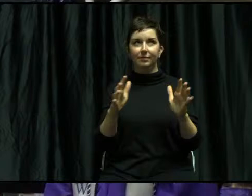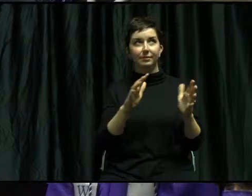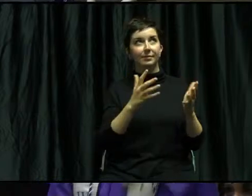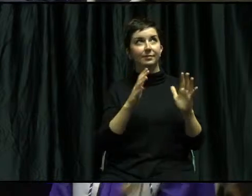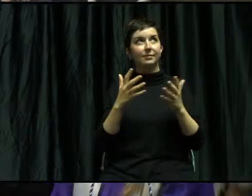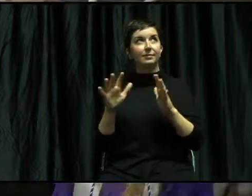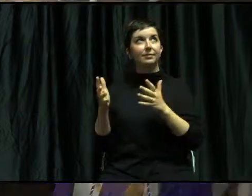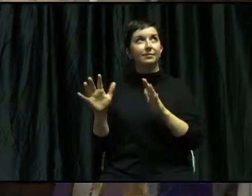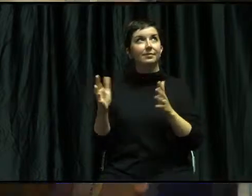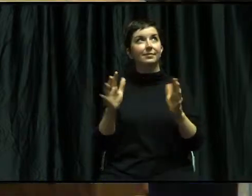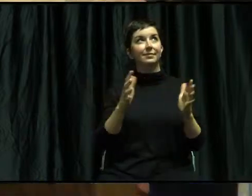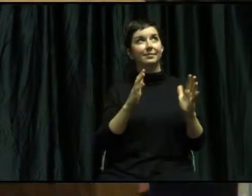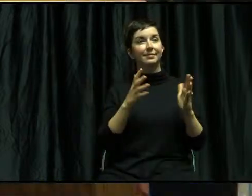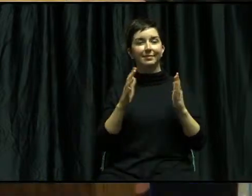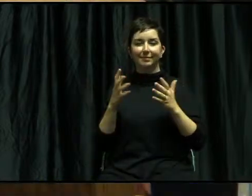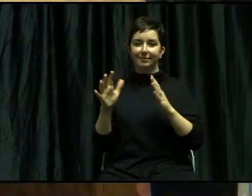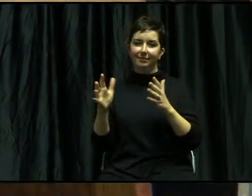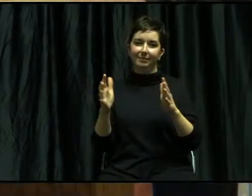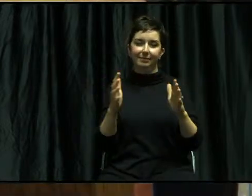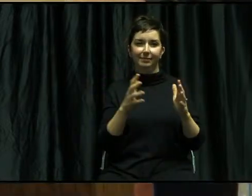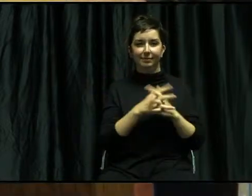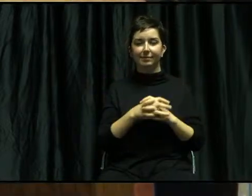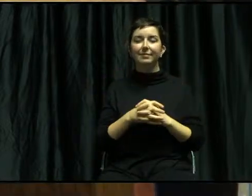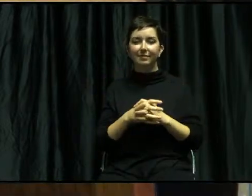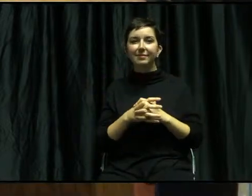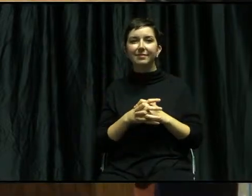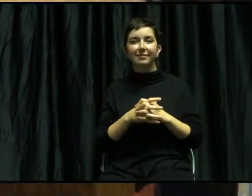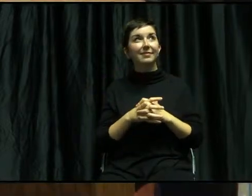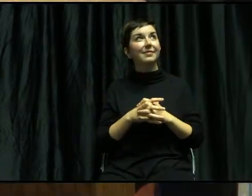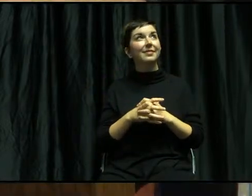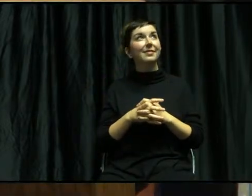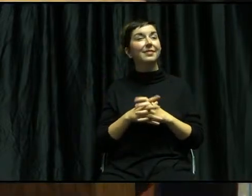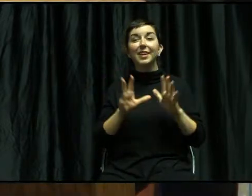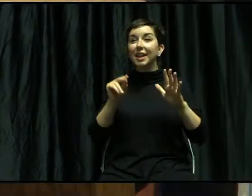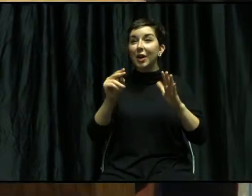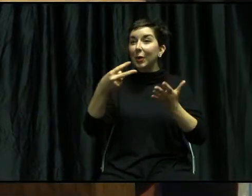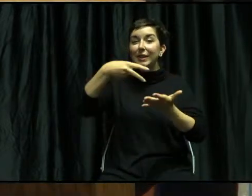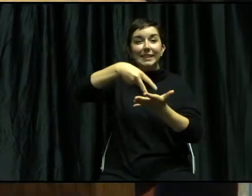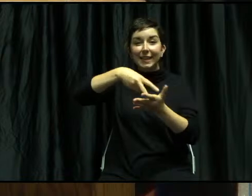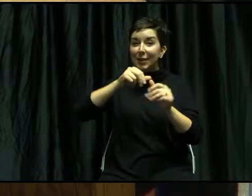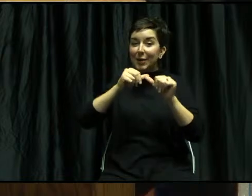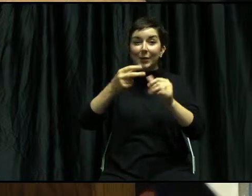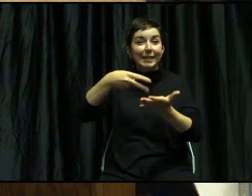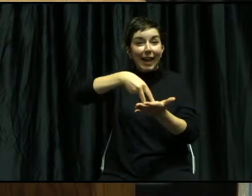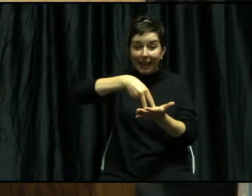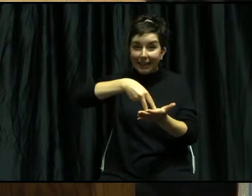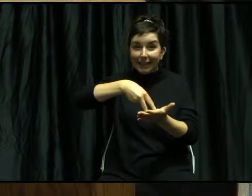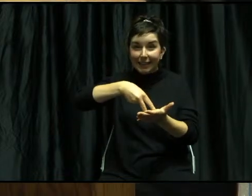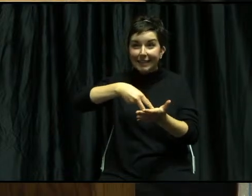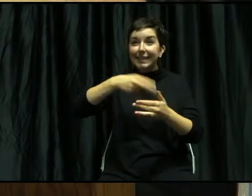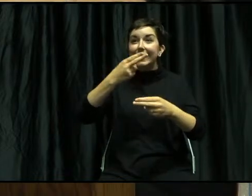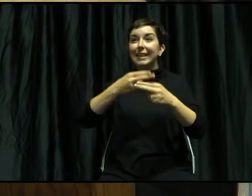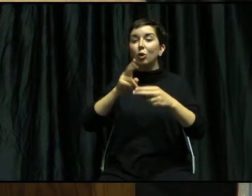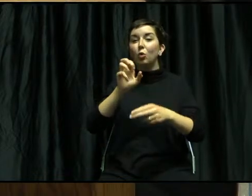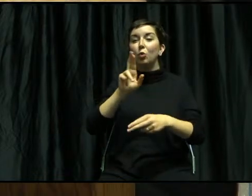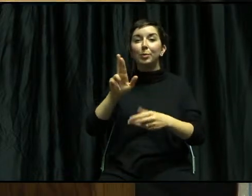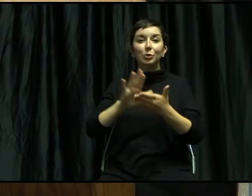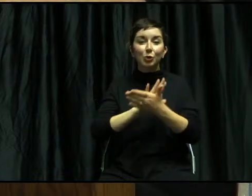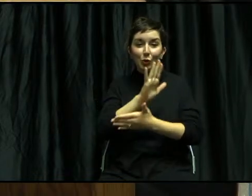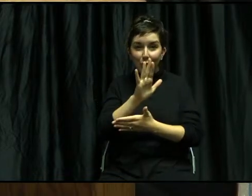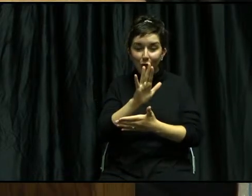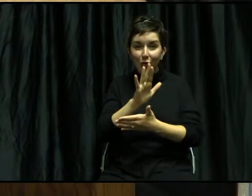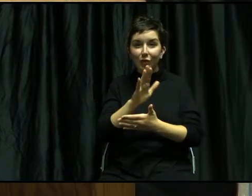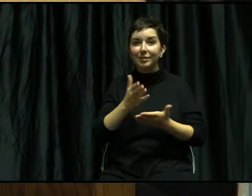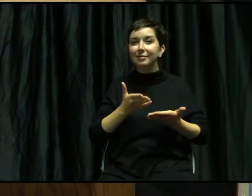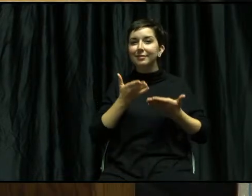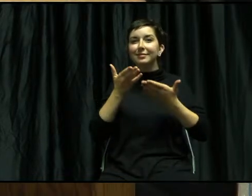No, keep standing, keep standing. In the name of Weber State University, upon the